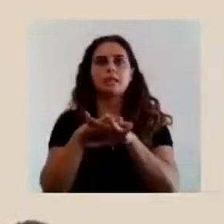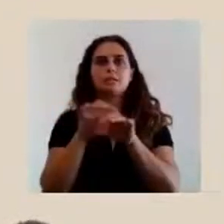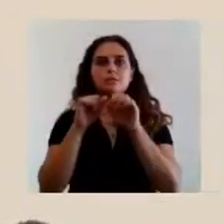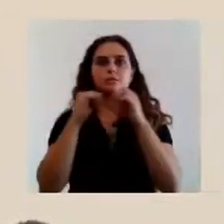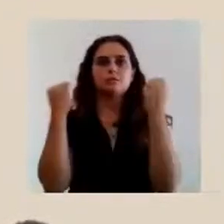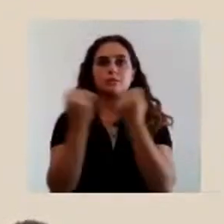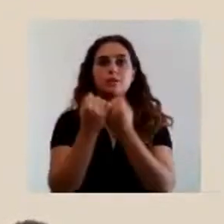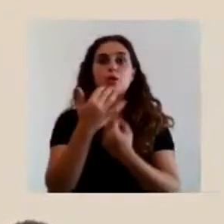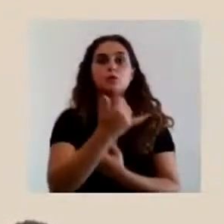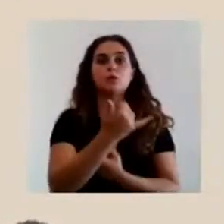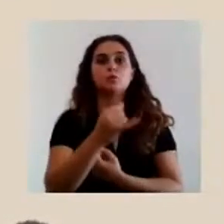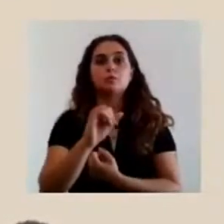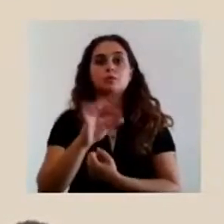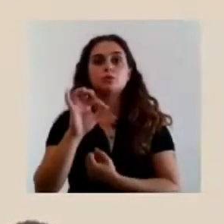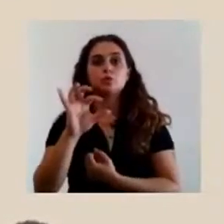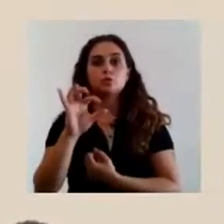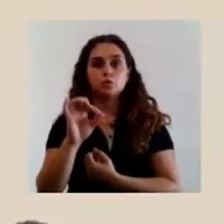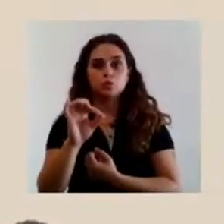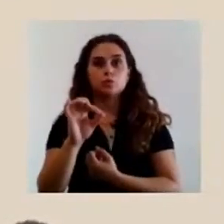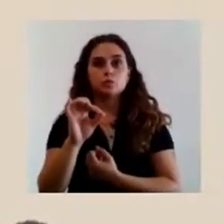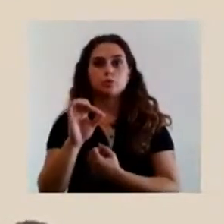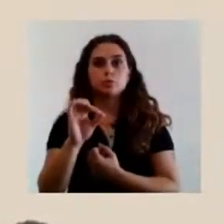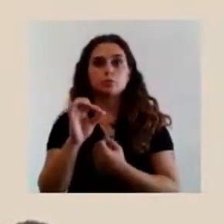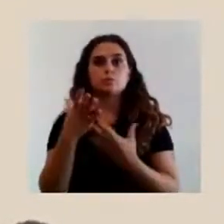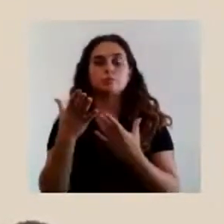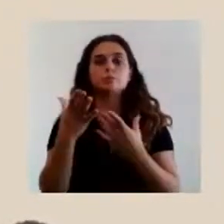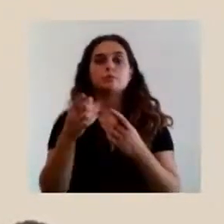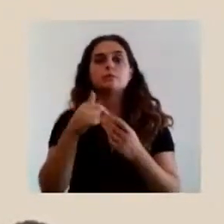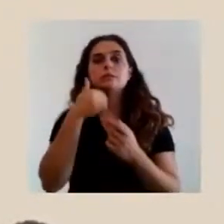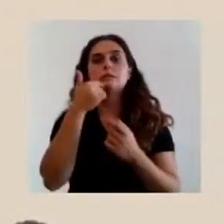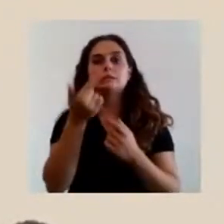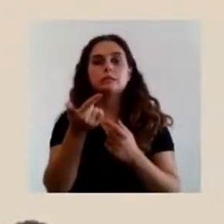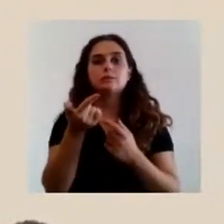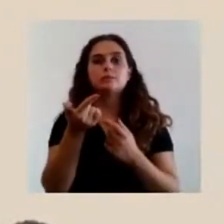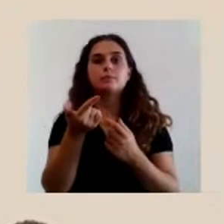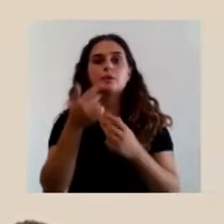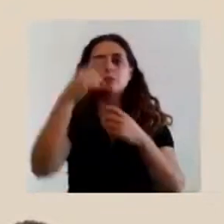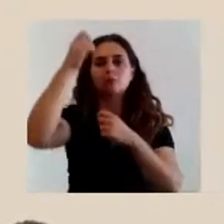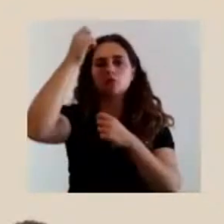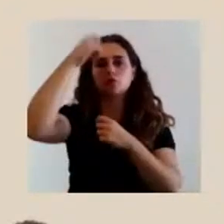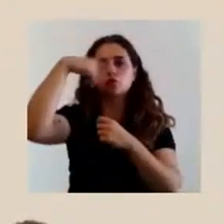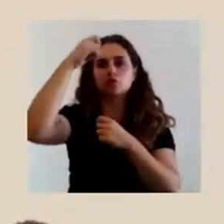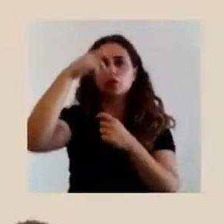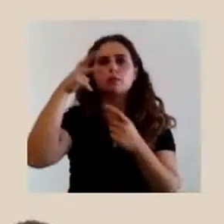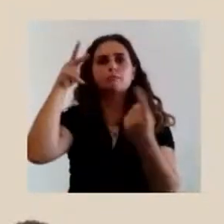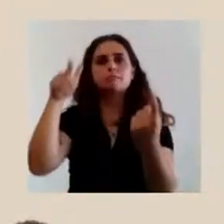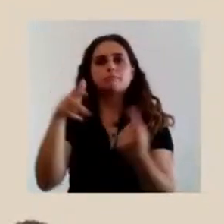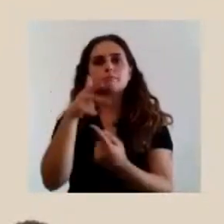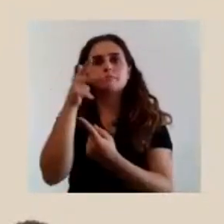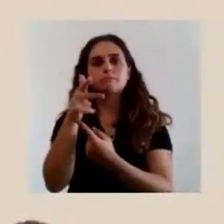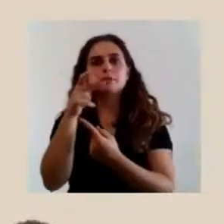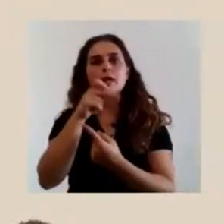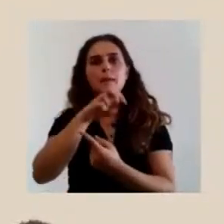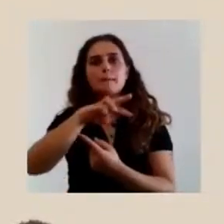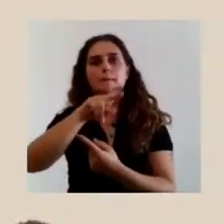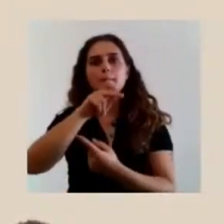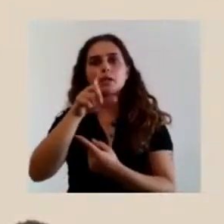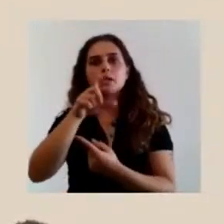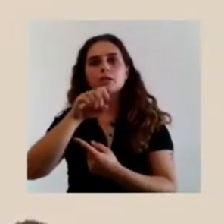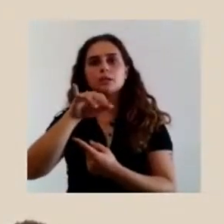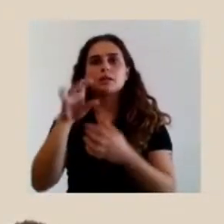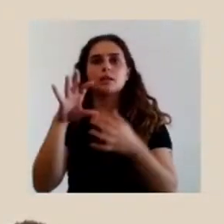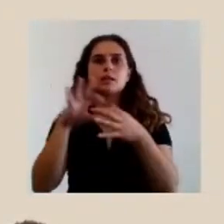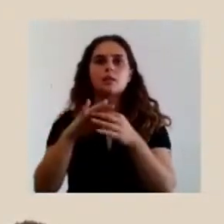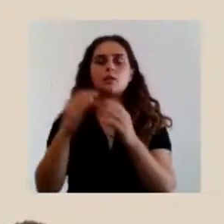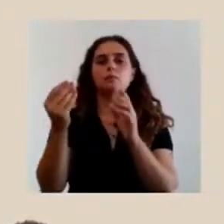In 2018, the media outlet Reuters reported a story on an AI project Amazon launched for hiring